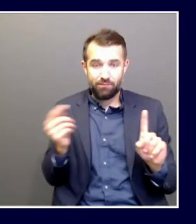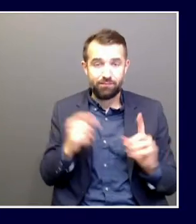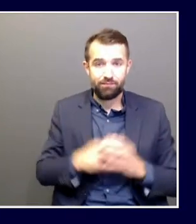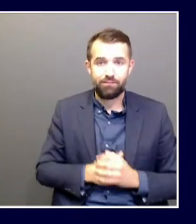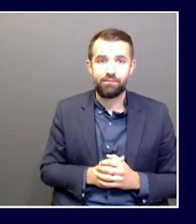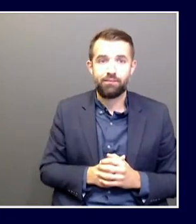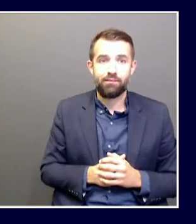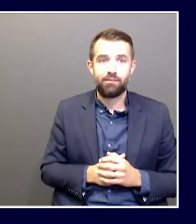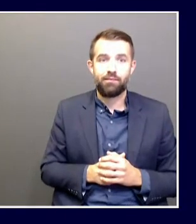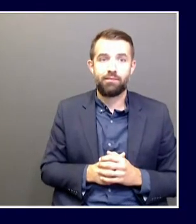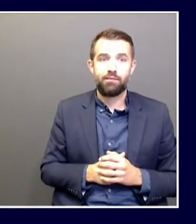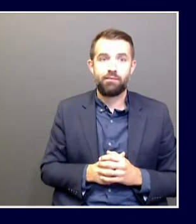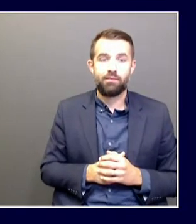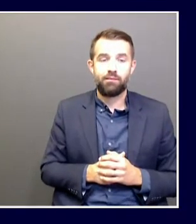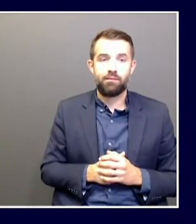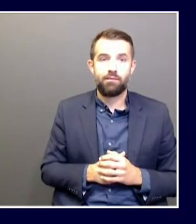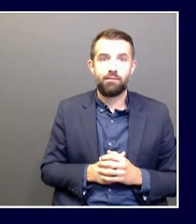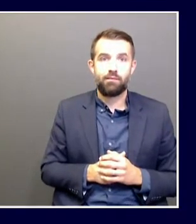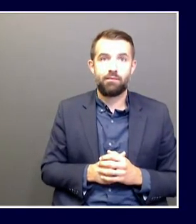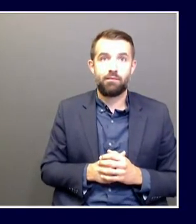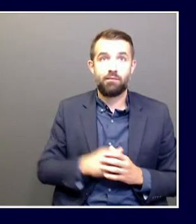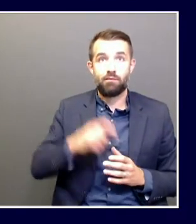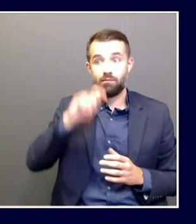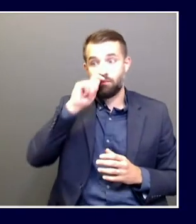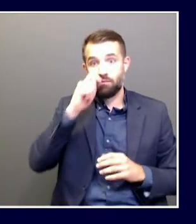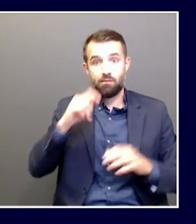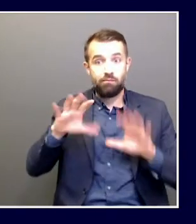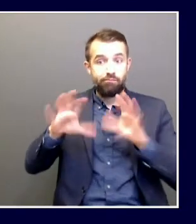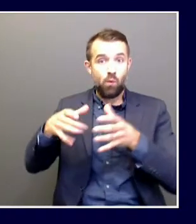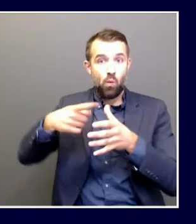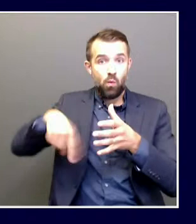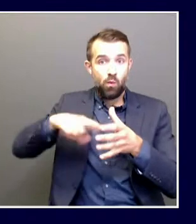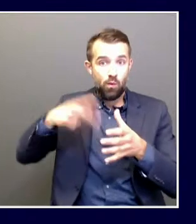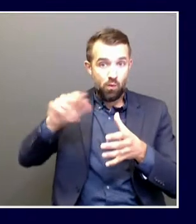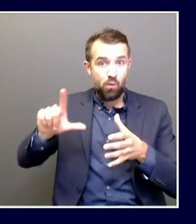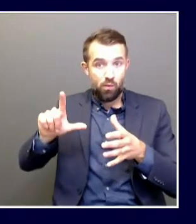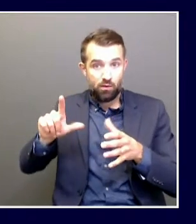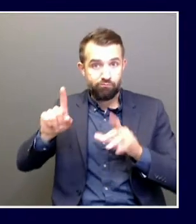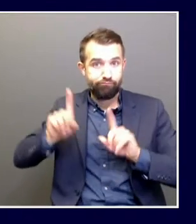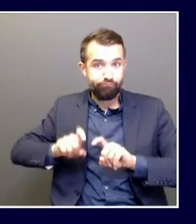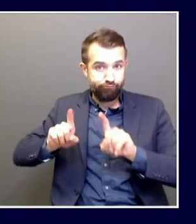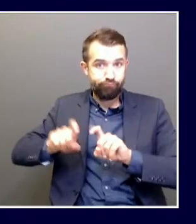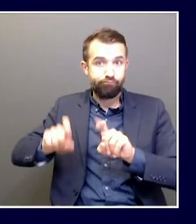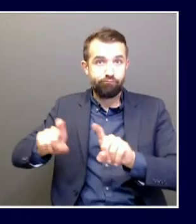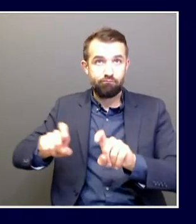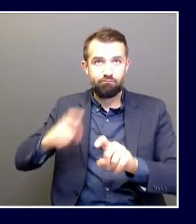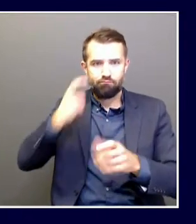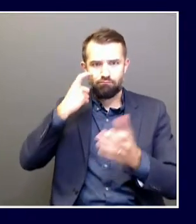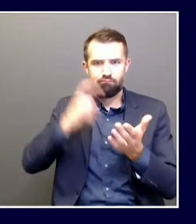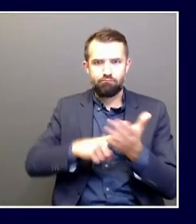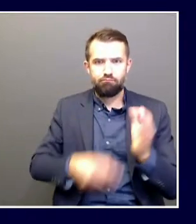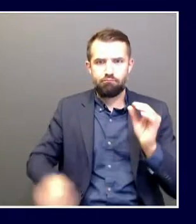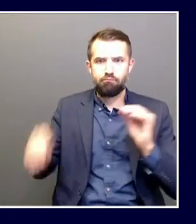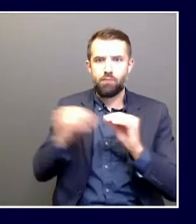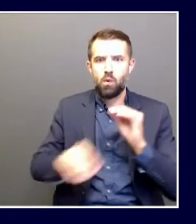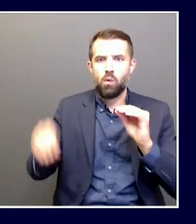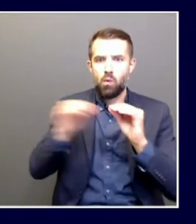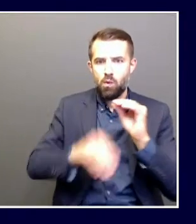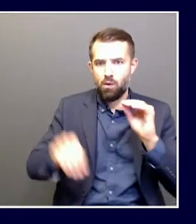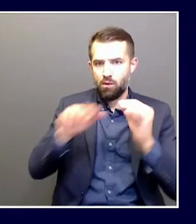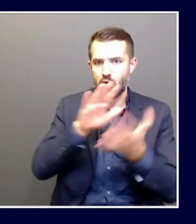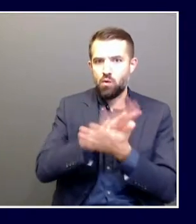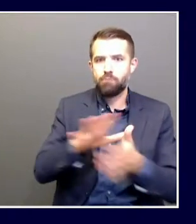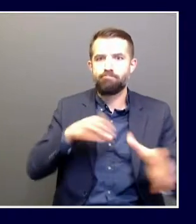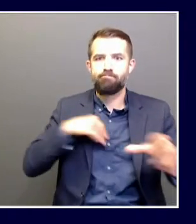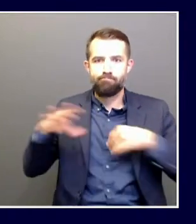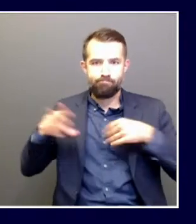adoption of pool testing in schools. The schools are continuing to get the consent from parents for pool testing for their students. So we do expect